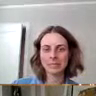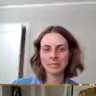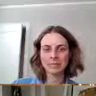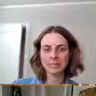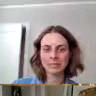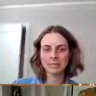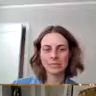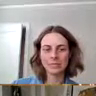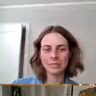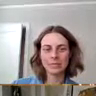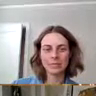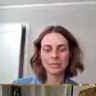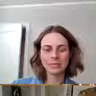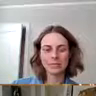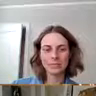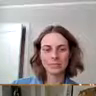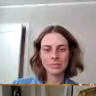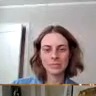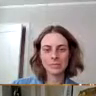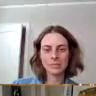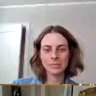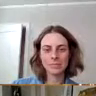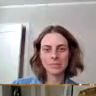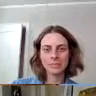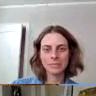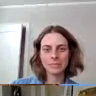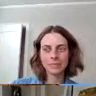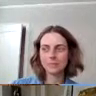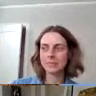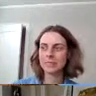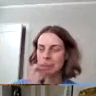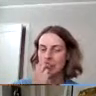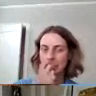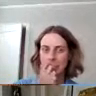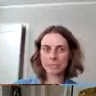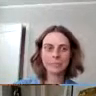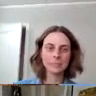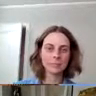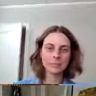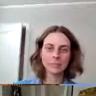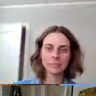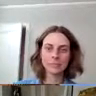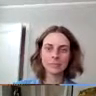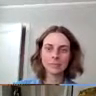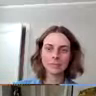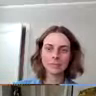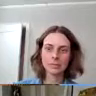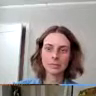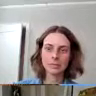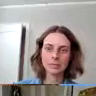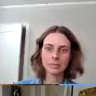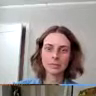the palm-fringed courtyard for lunch. Other artistic wonders await if you choose to venture a bit farther